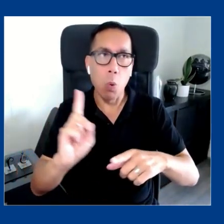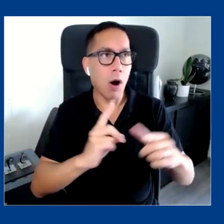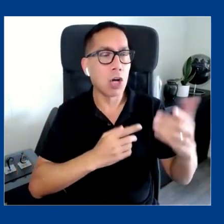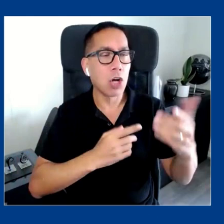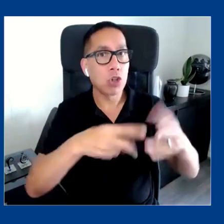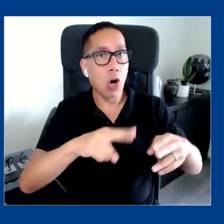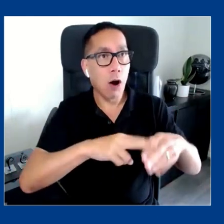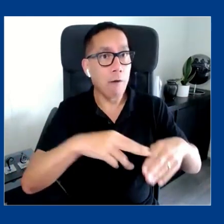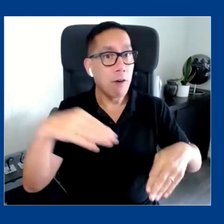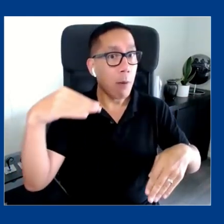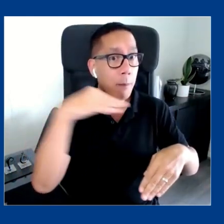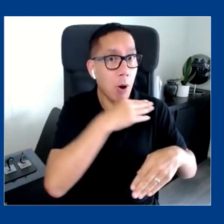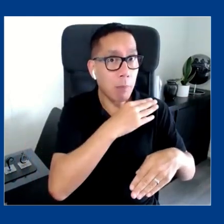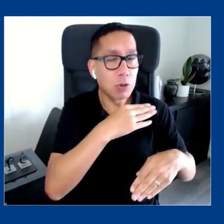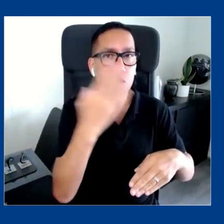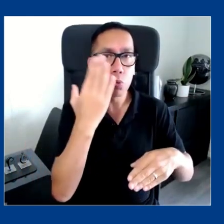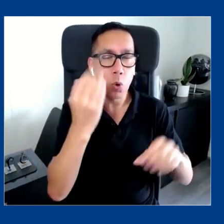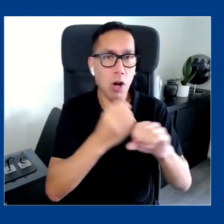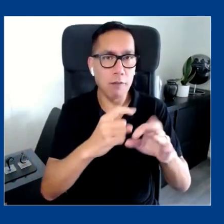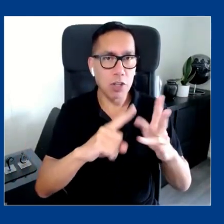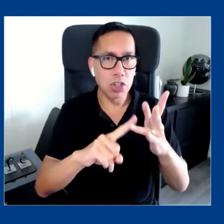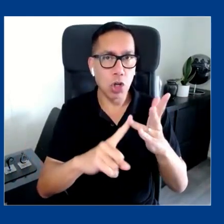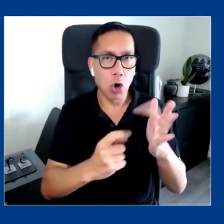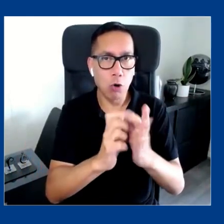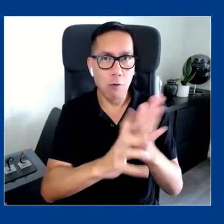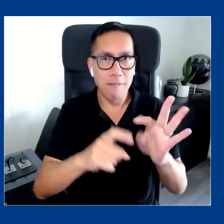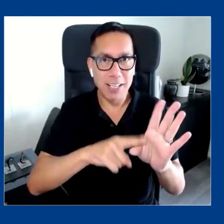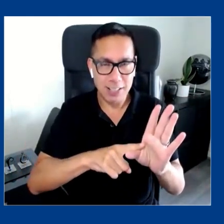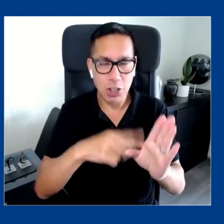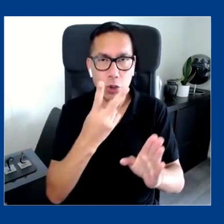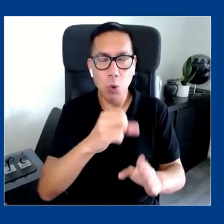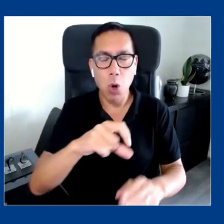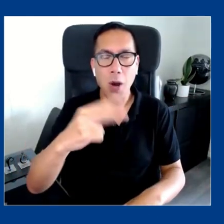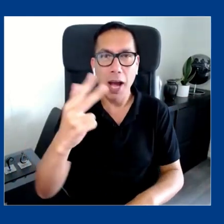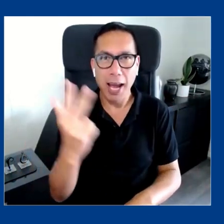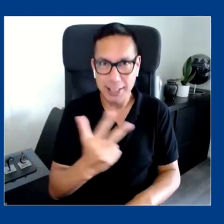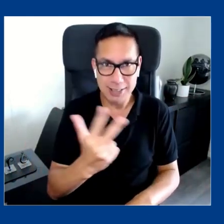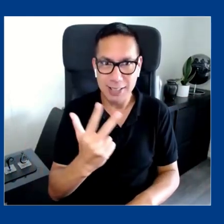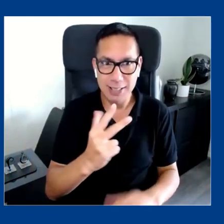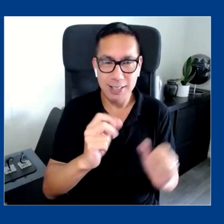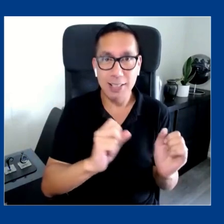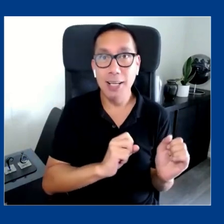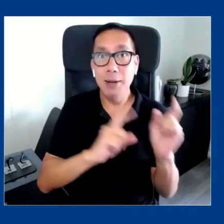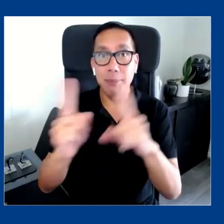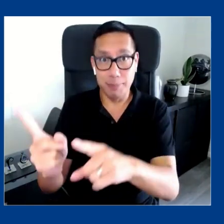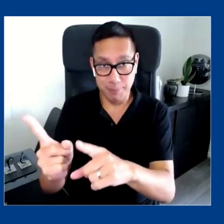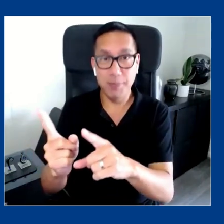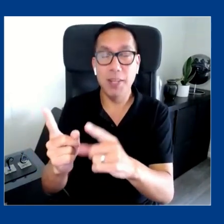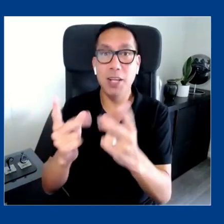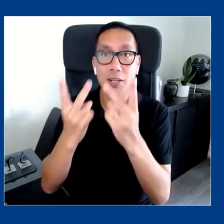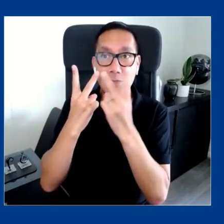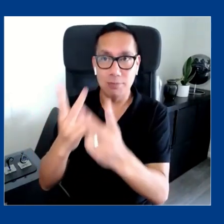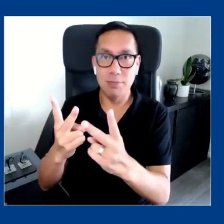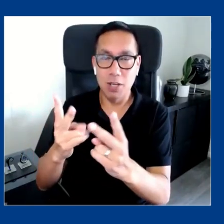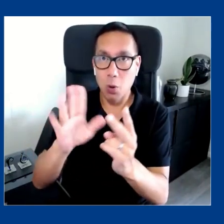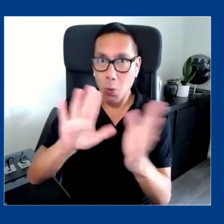of Geography in 2018, when Balthasar and I both travelled to the border region of the